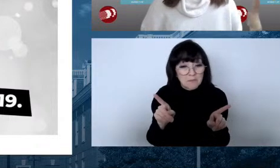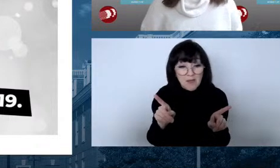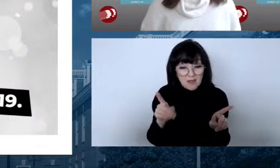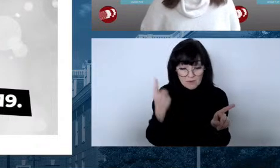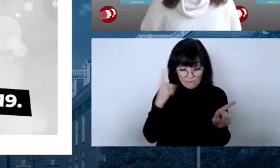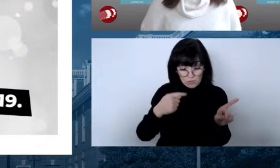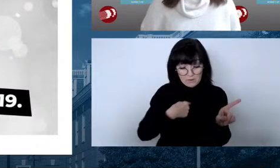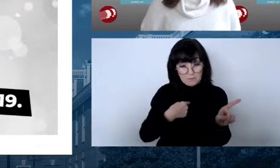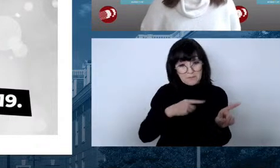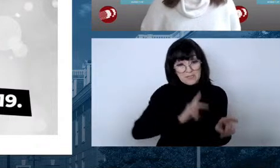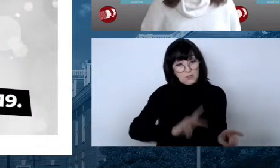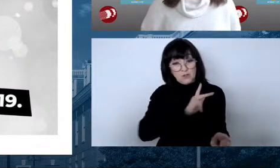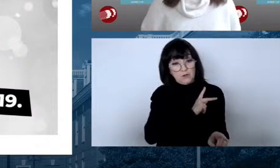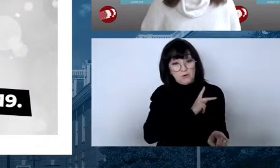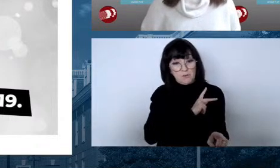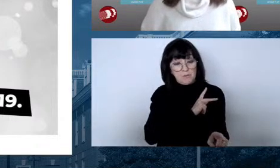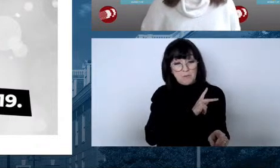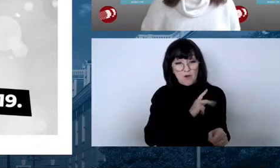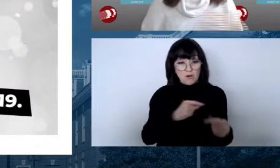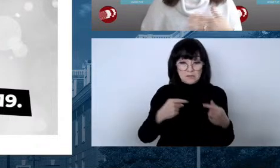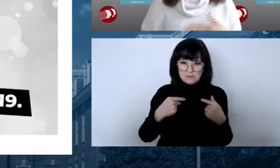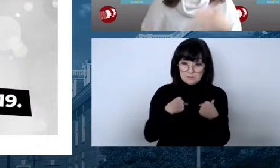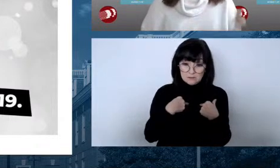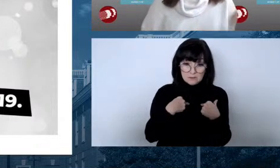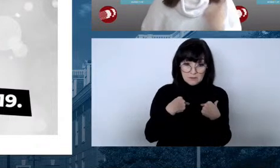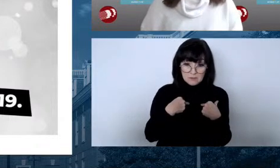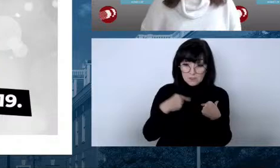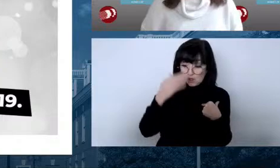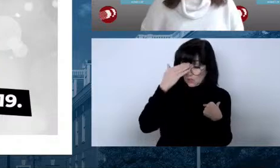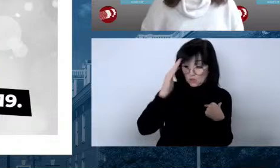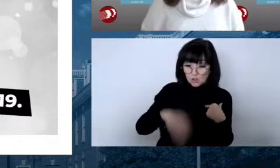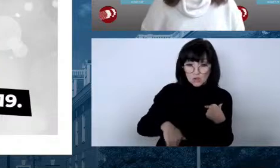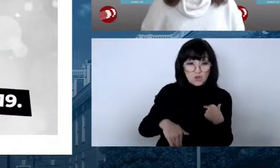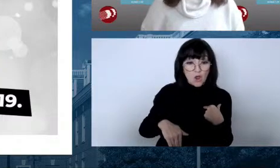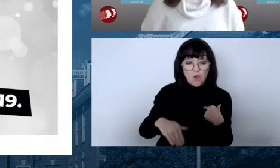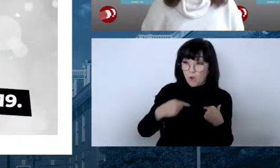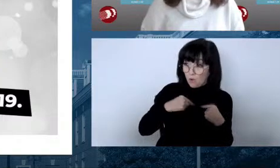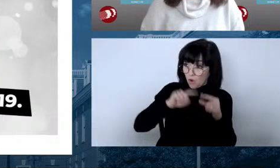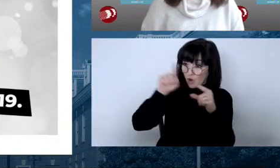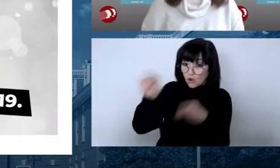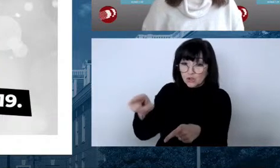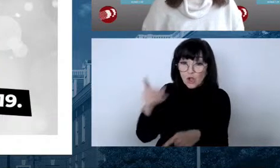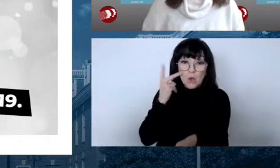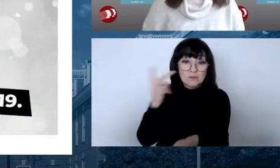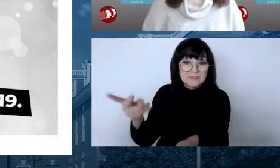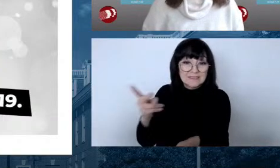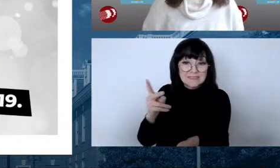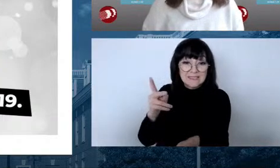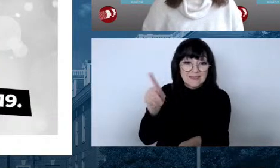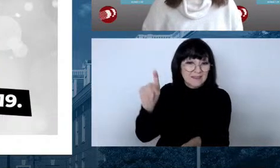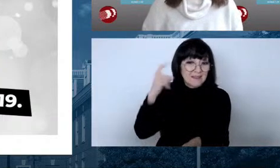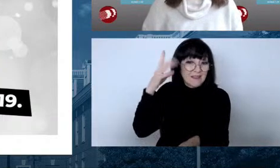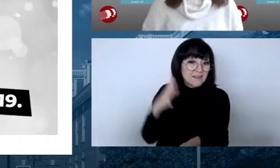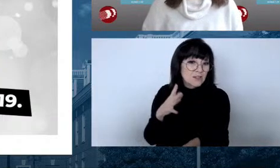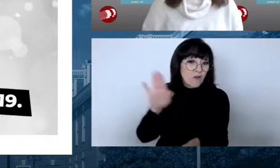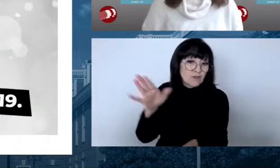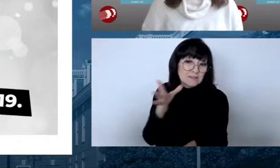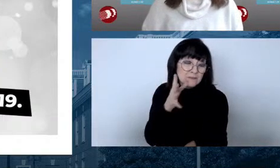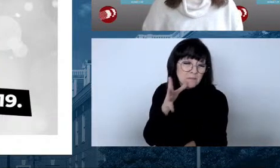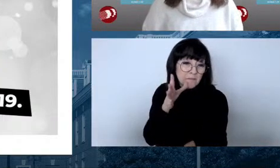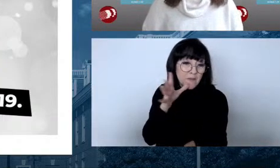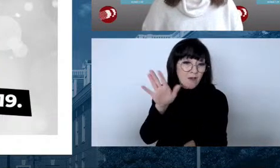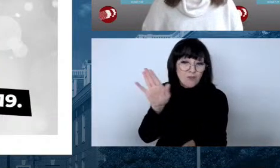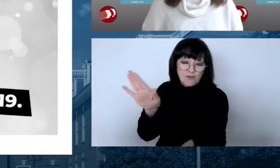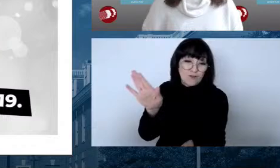go hang out with an immunocompromised grandmother. I sure as heck wouldn't hang out with the governor's mother. As he said, 90 years old, God bless her, she's